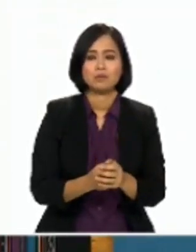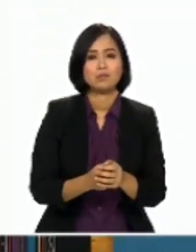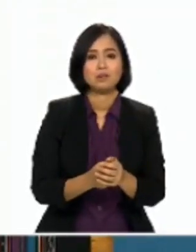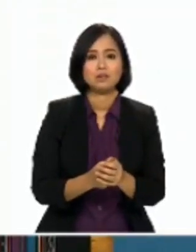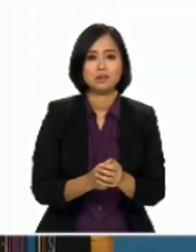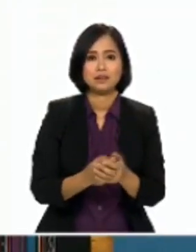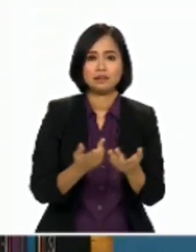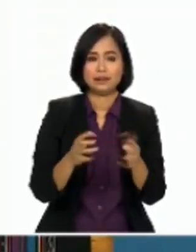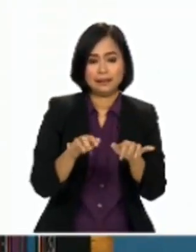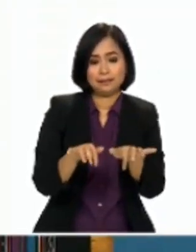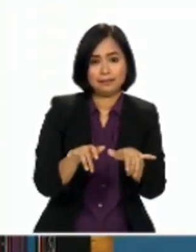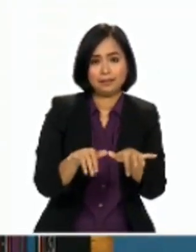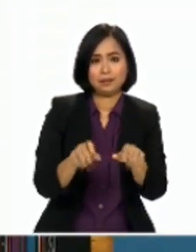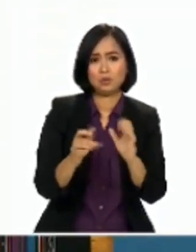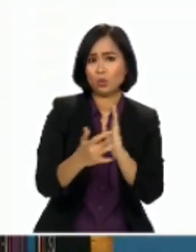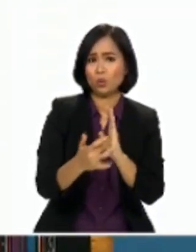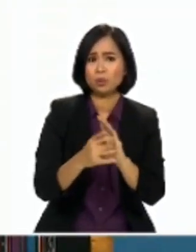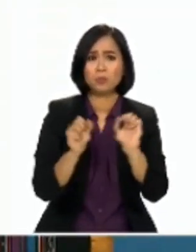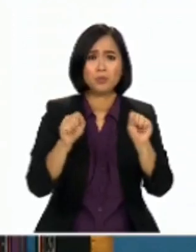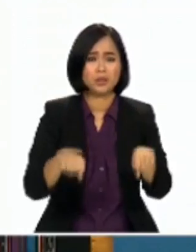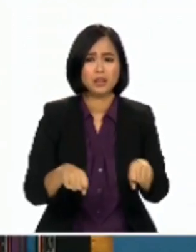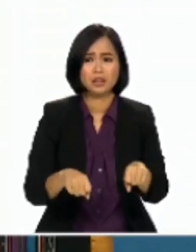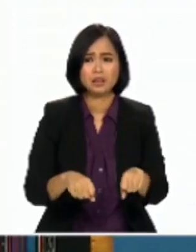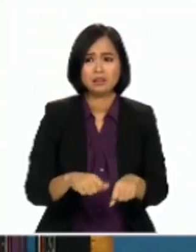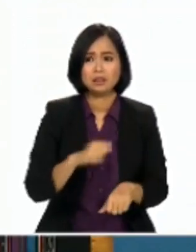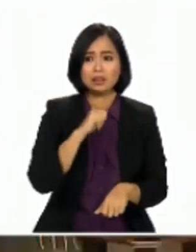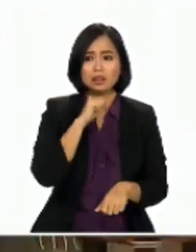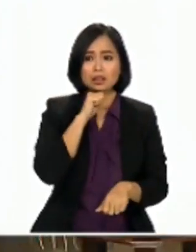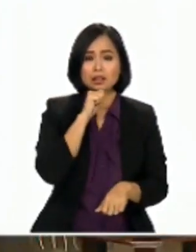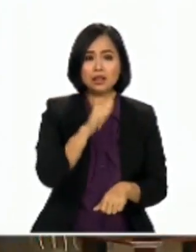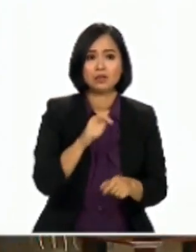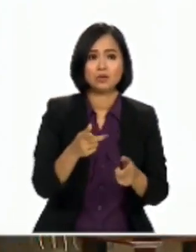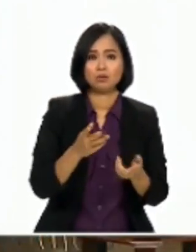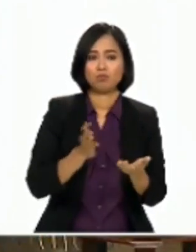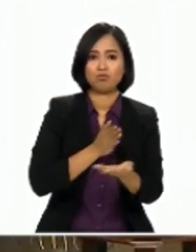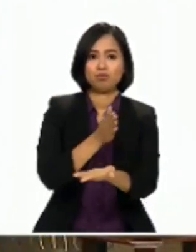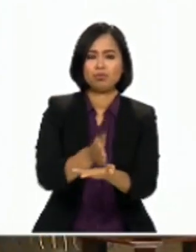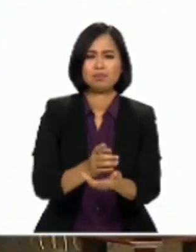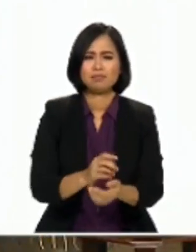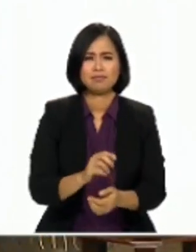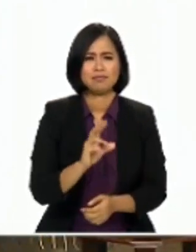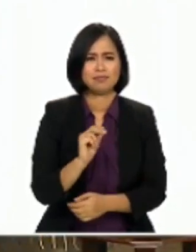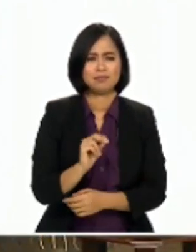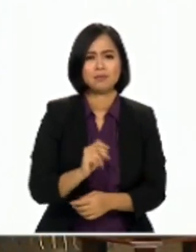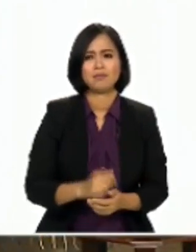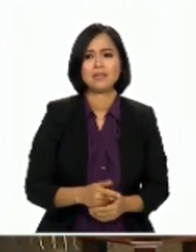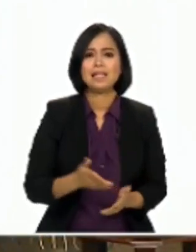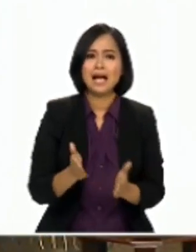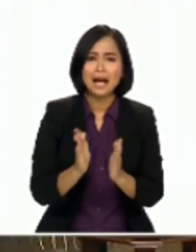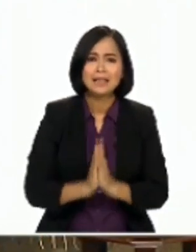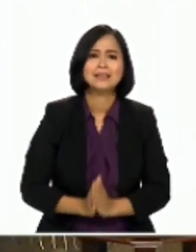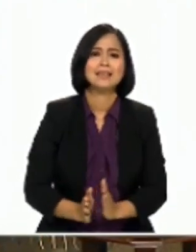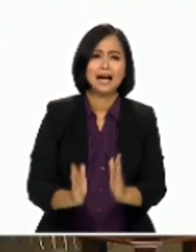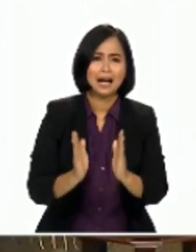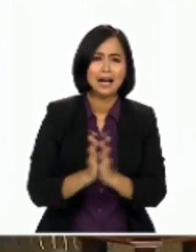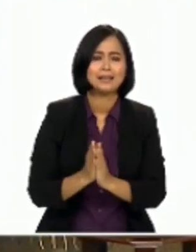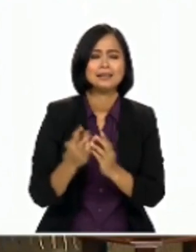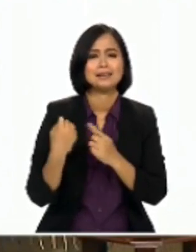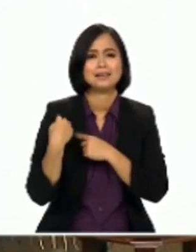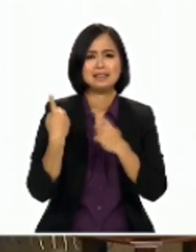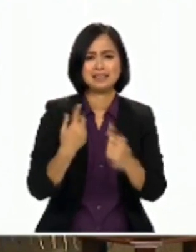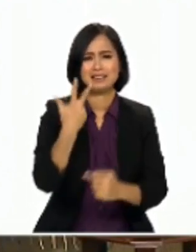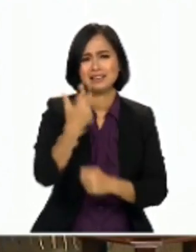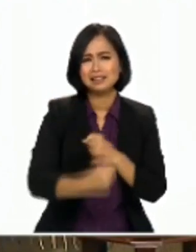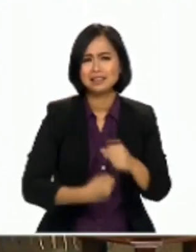electronically. You do not have to go to the office. I've been asking that from you since 3 years